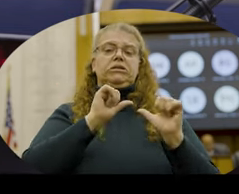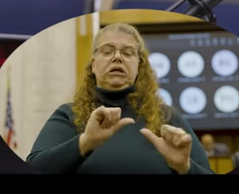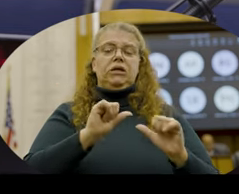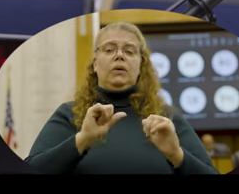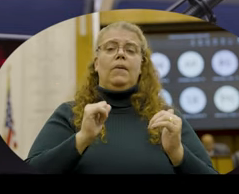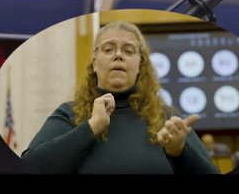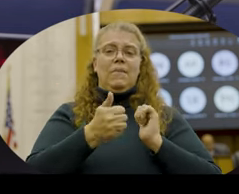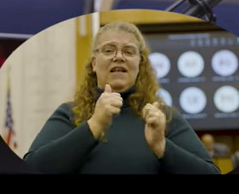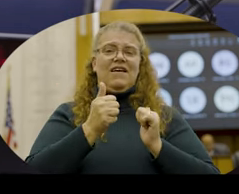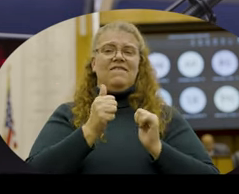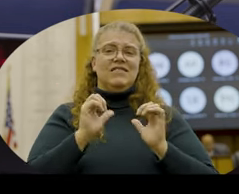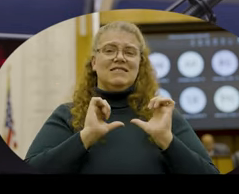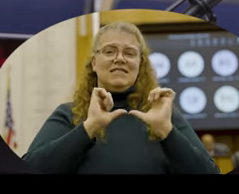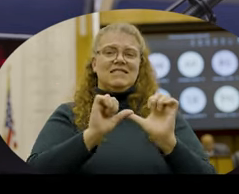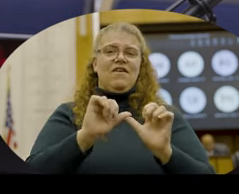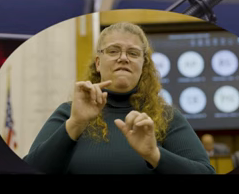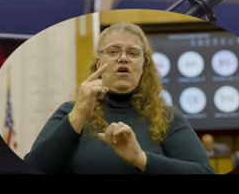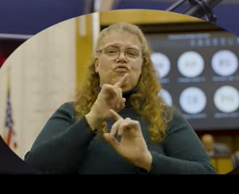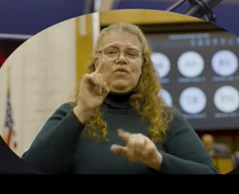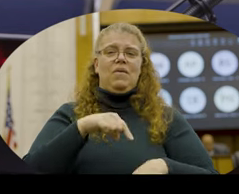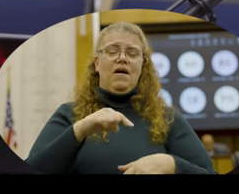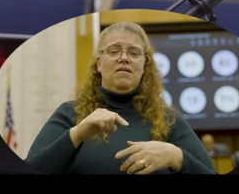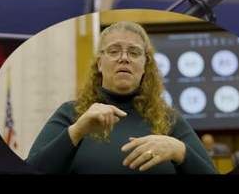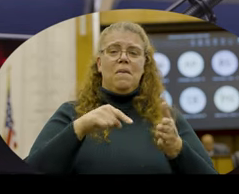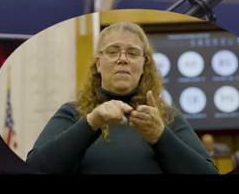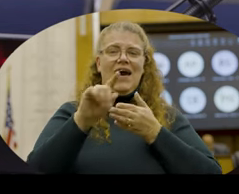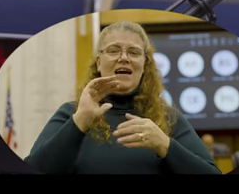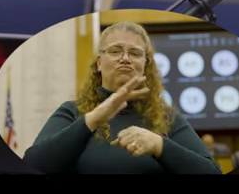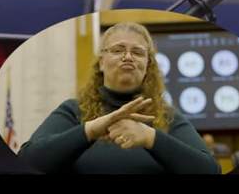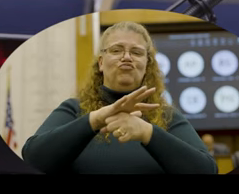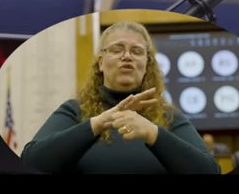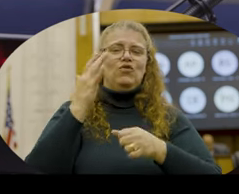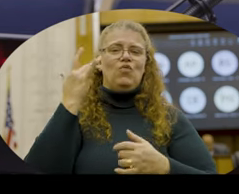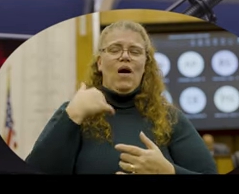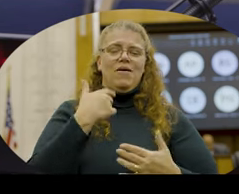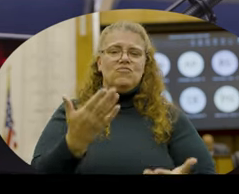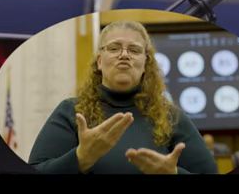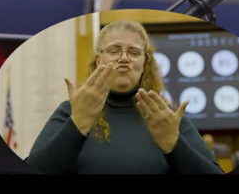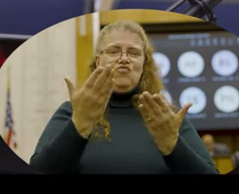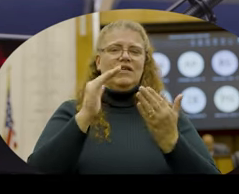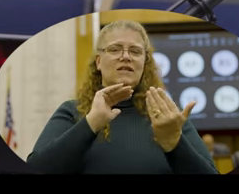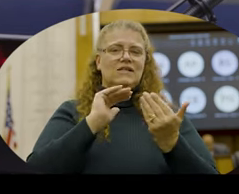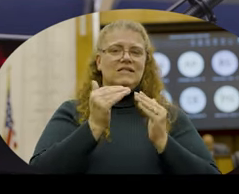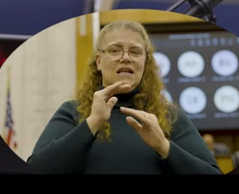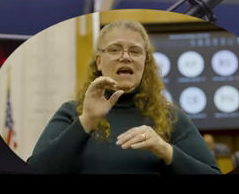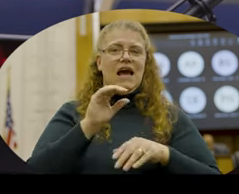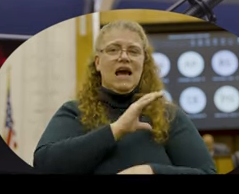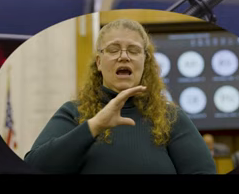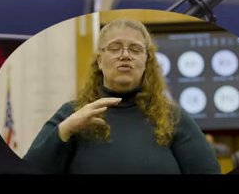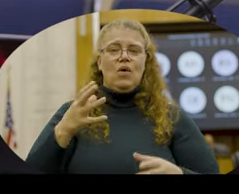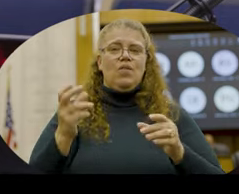are proposing an historic 8% salary increase for all non-sworn